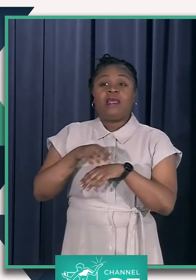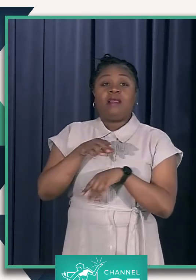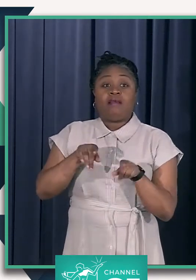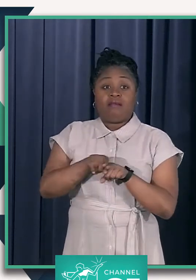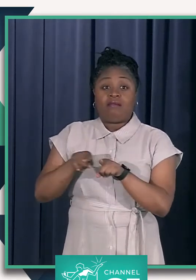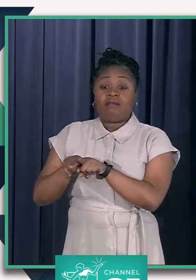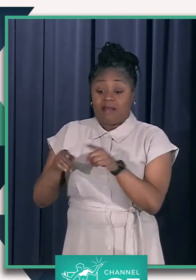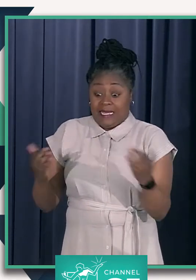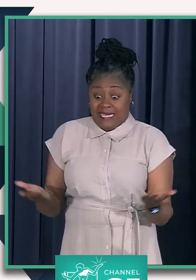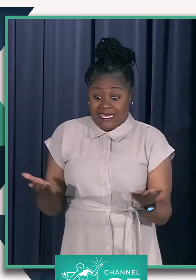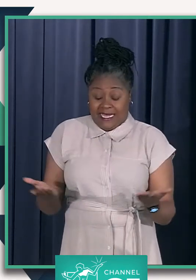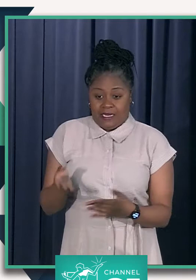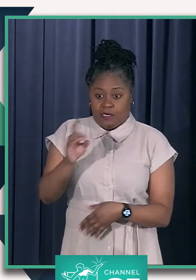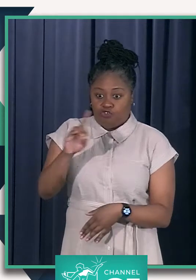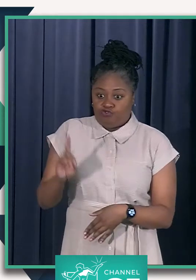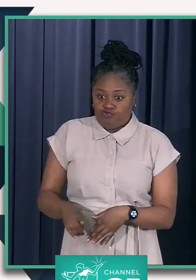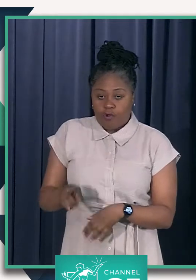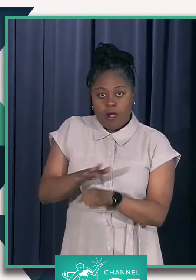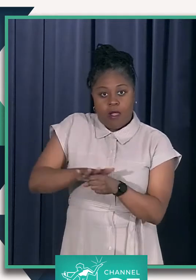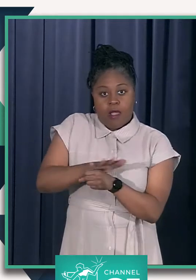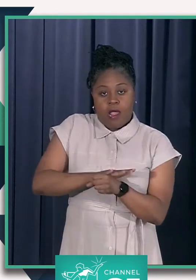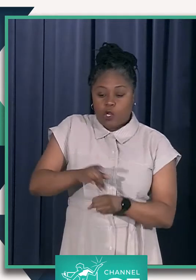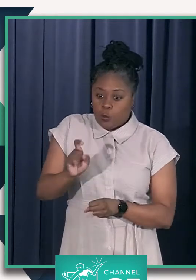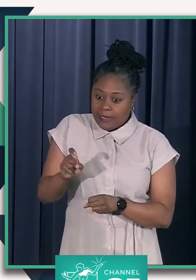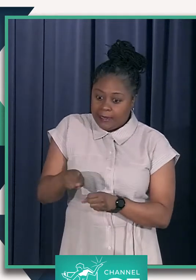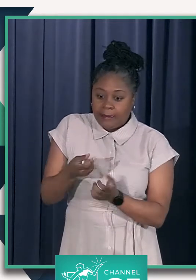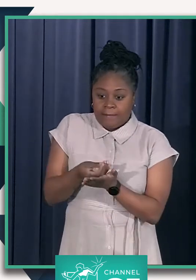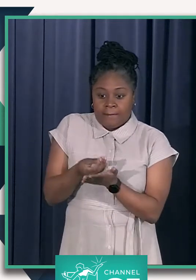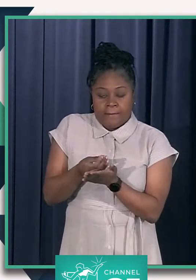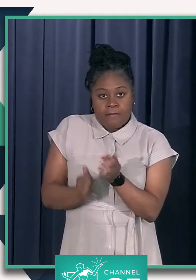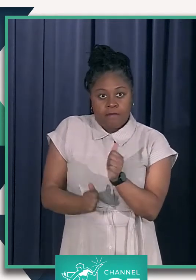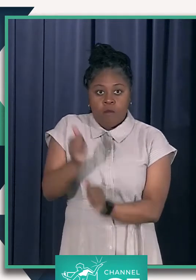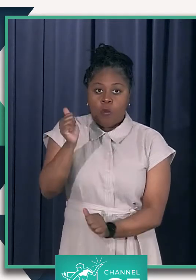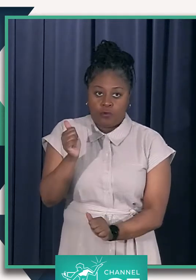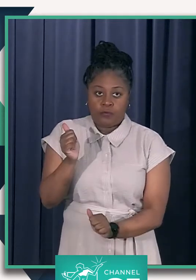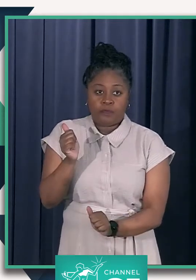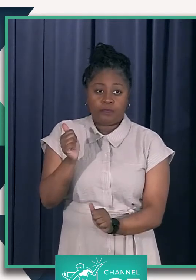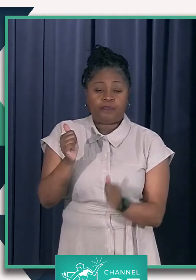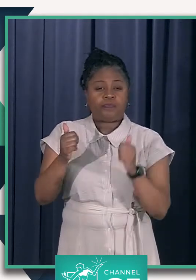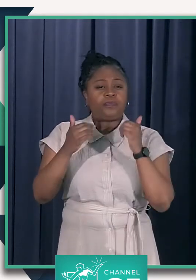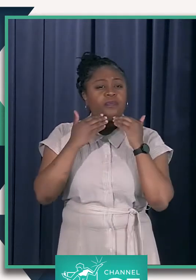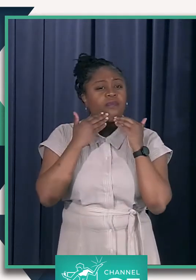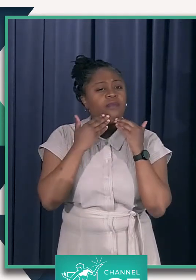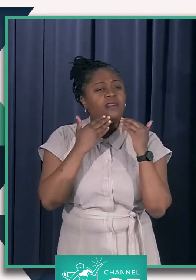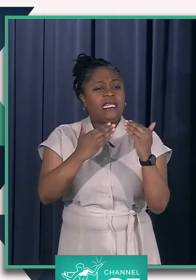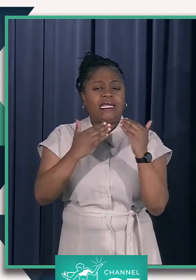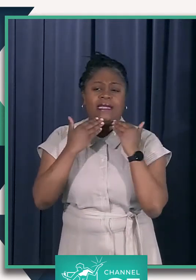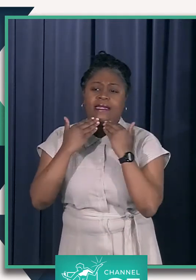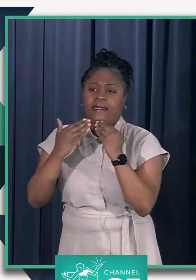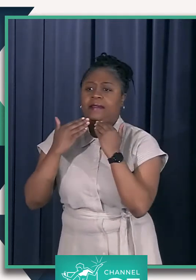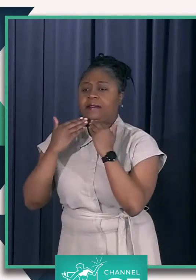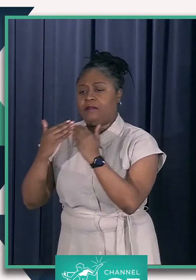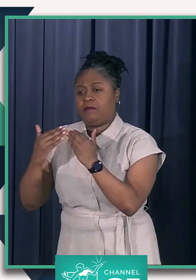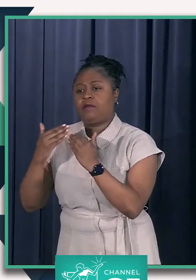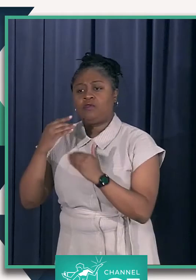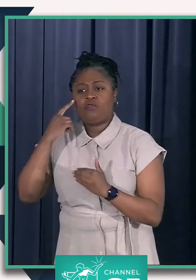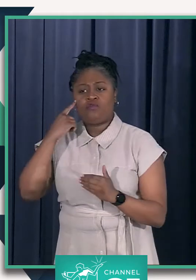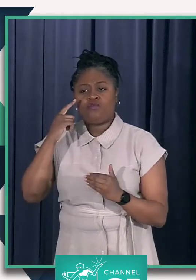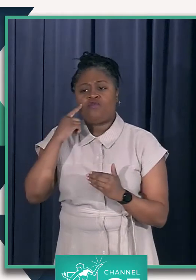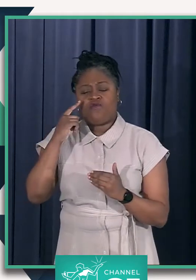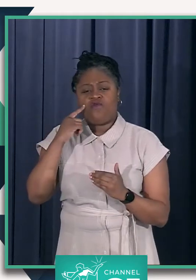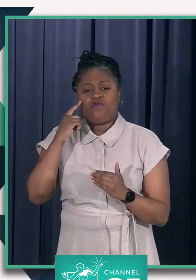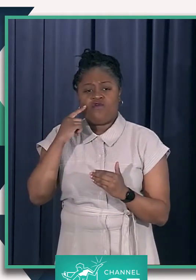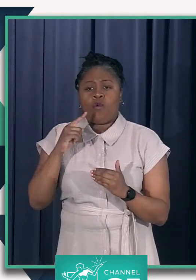needed the most. So thank you for the opportunity to meet the movement at this time, given everything that is going on